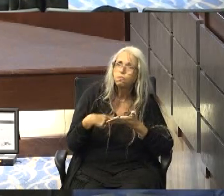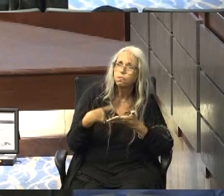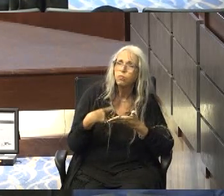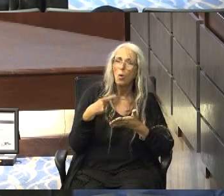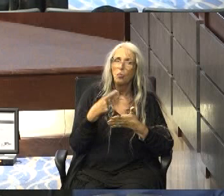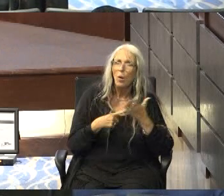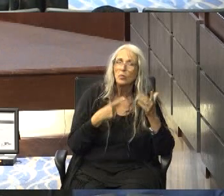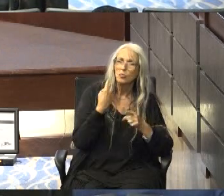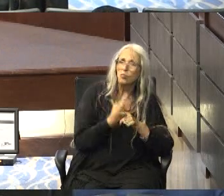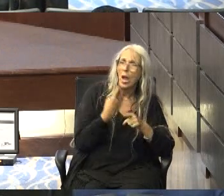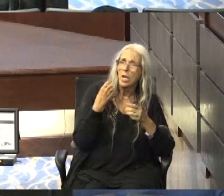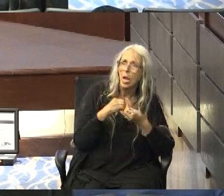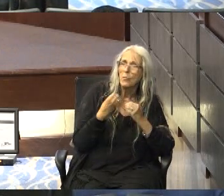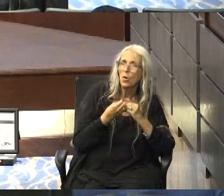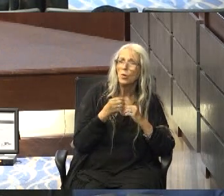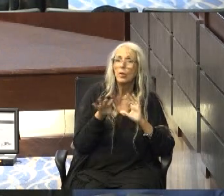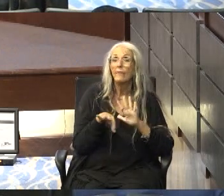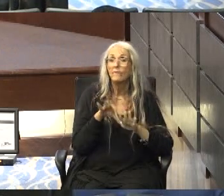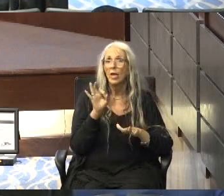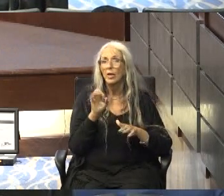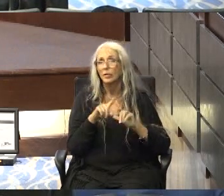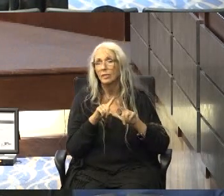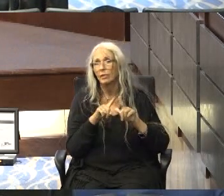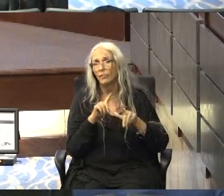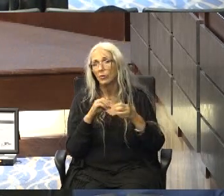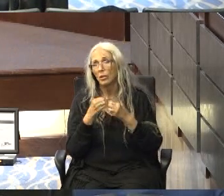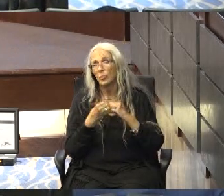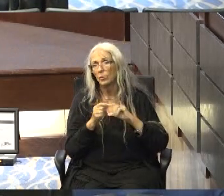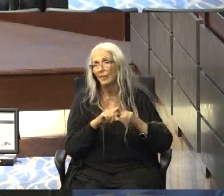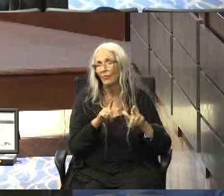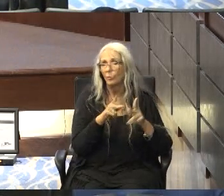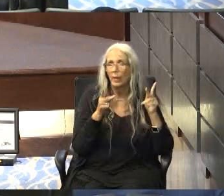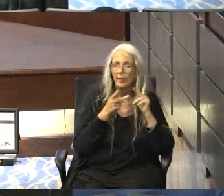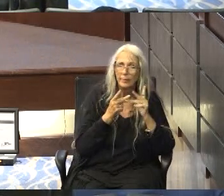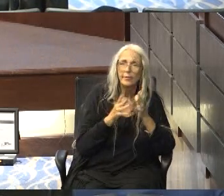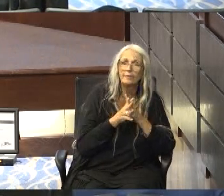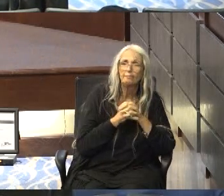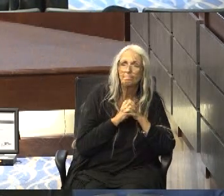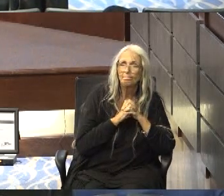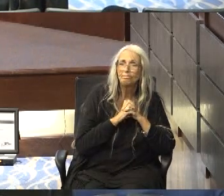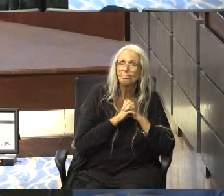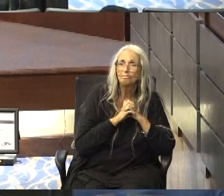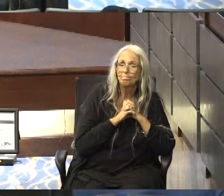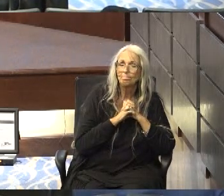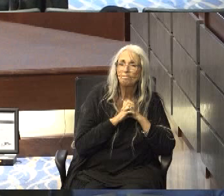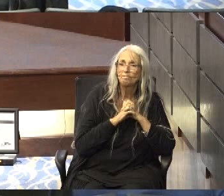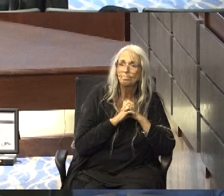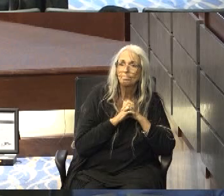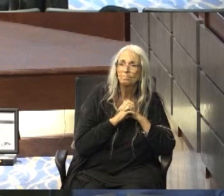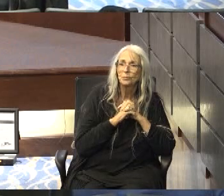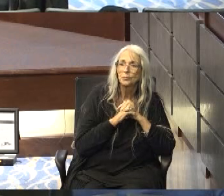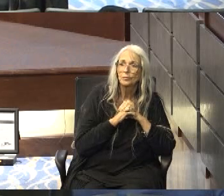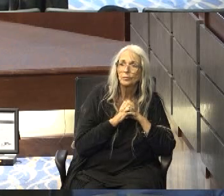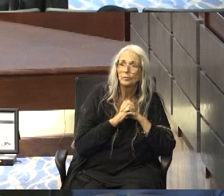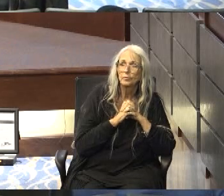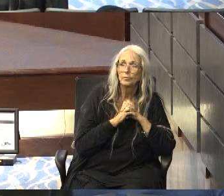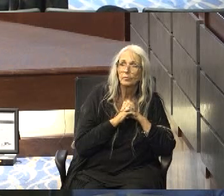right number? Because you can find different numbers in different places. Yeah.